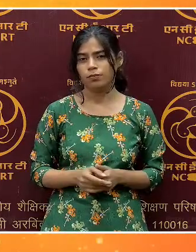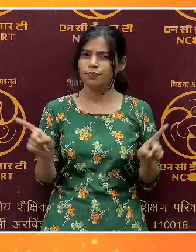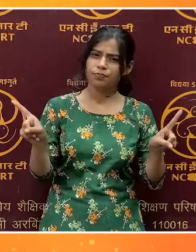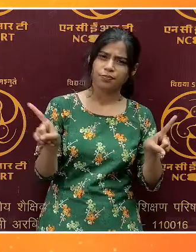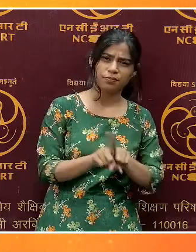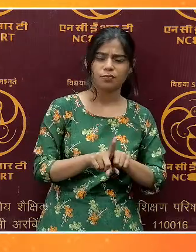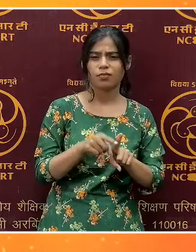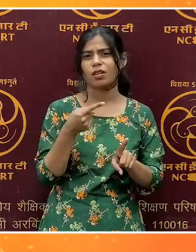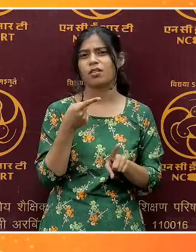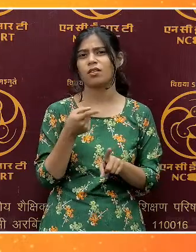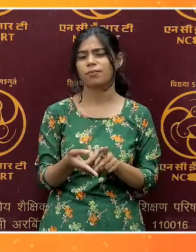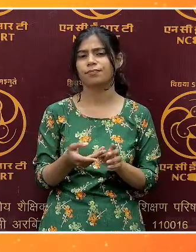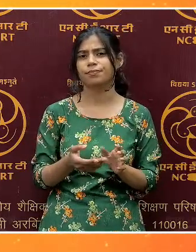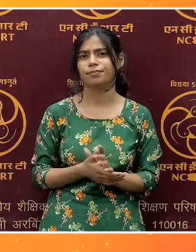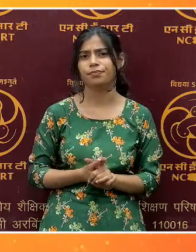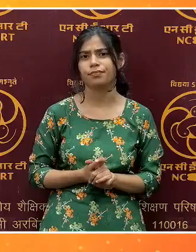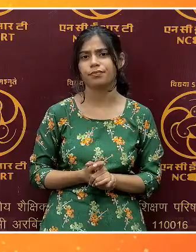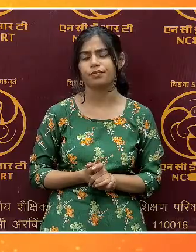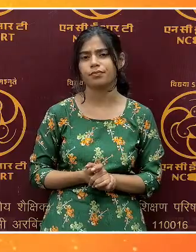Similarly,